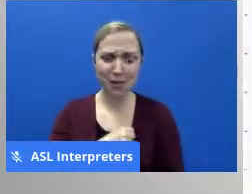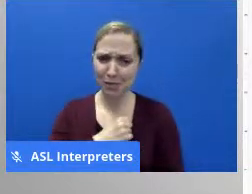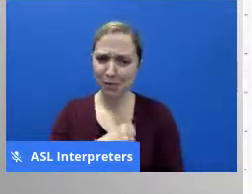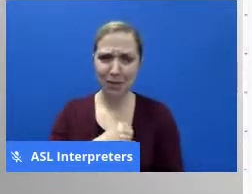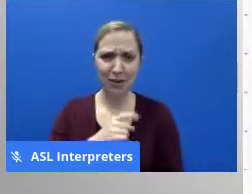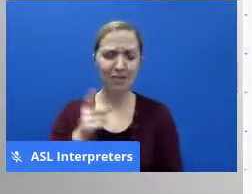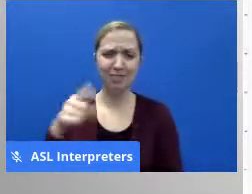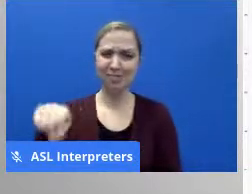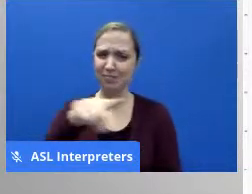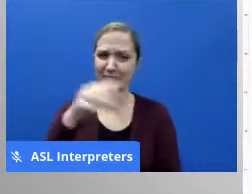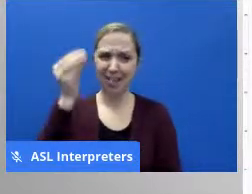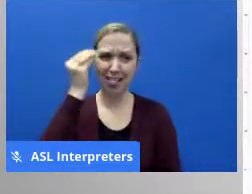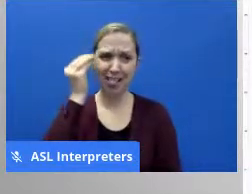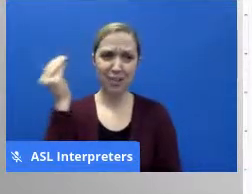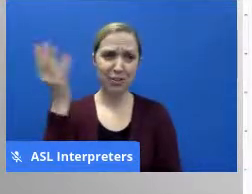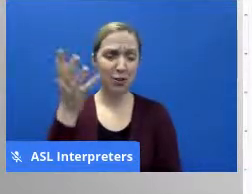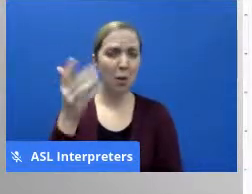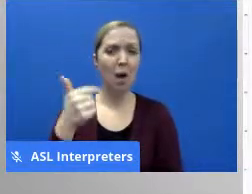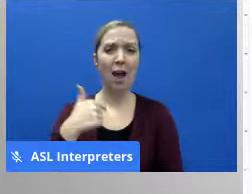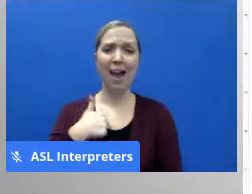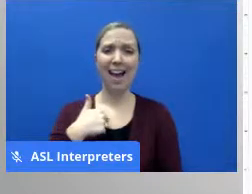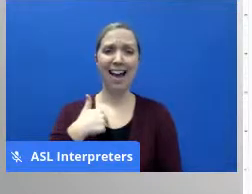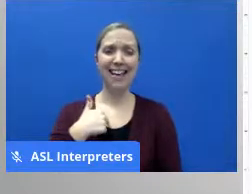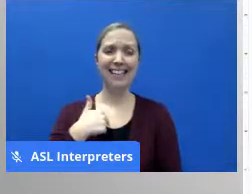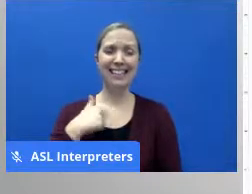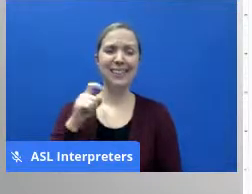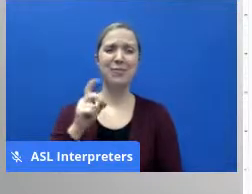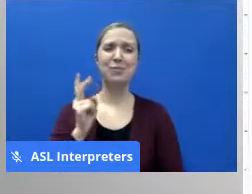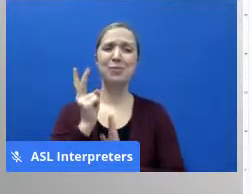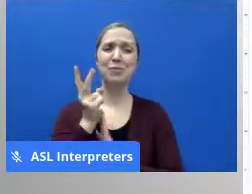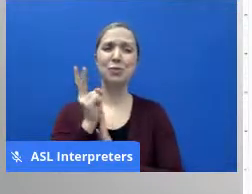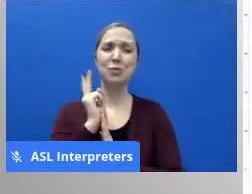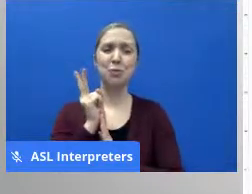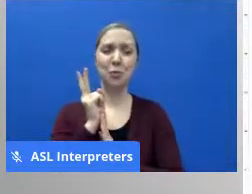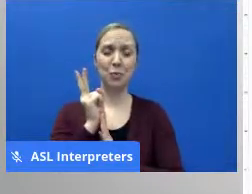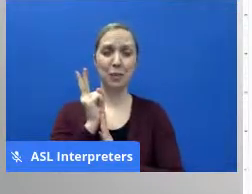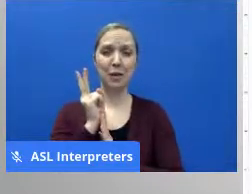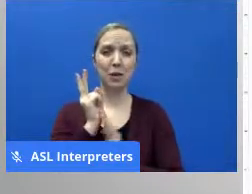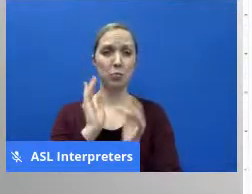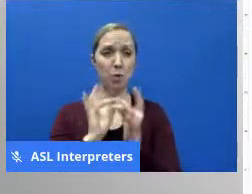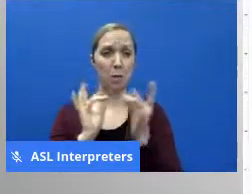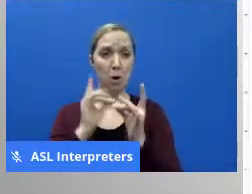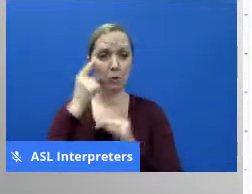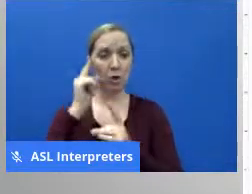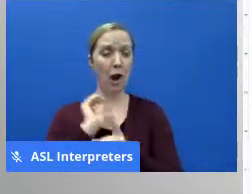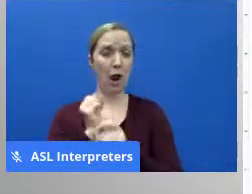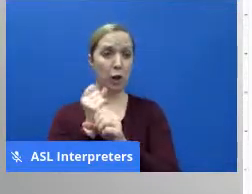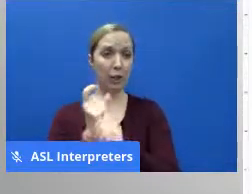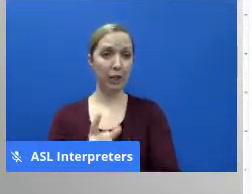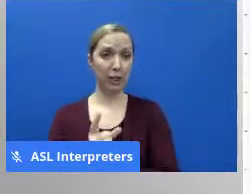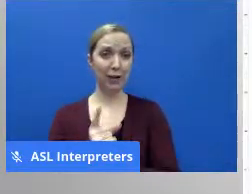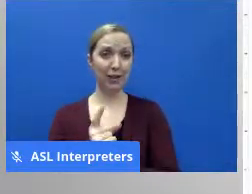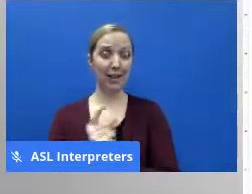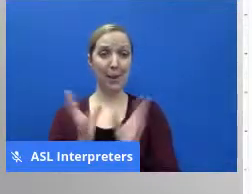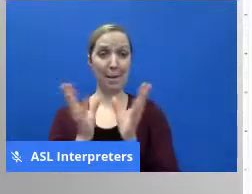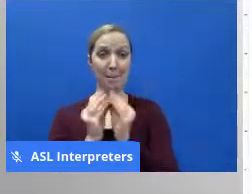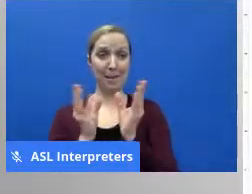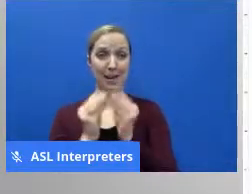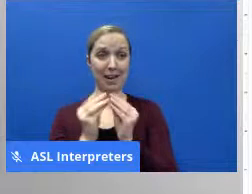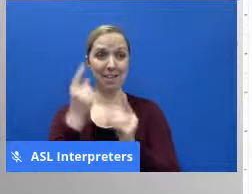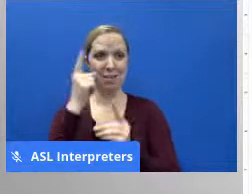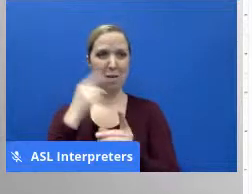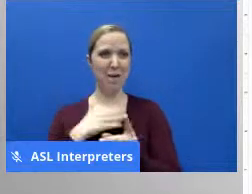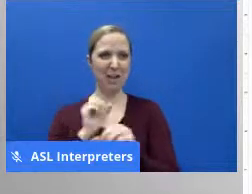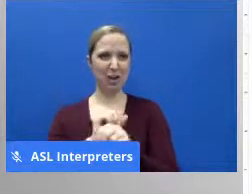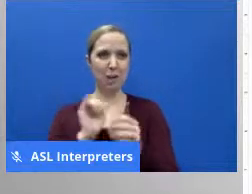apologize, you all. I have to make a 2-minute remarks for our annual meeting for my job, so I don't want, that's why I'm a little